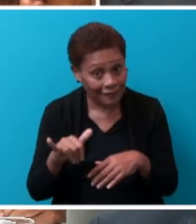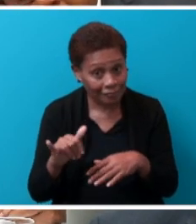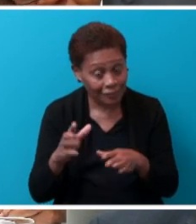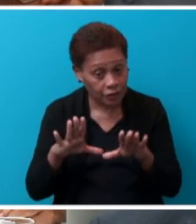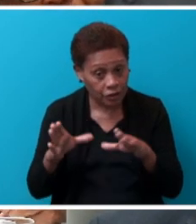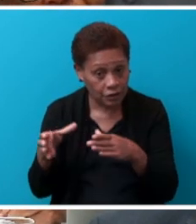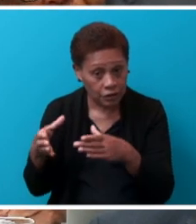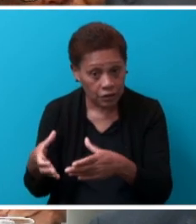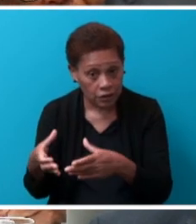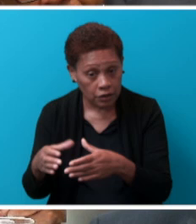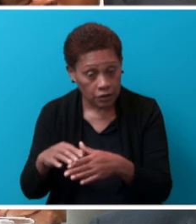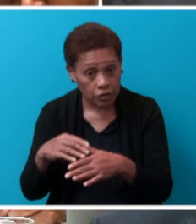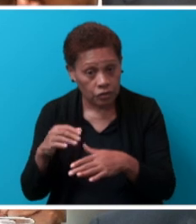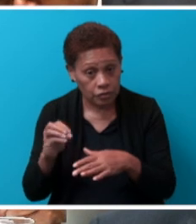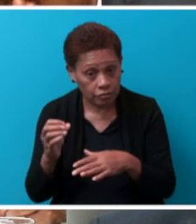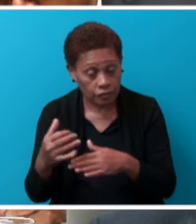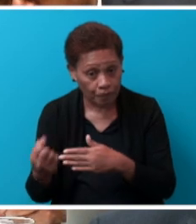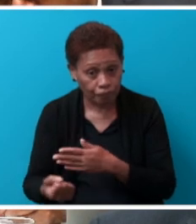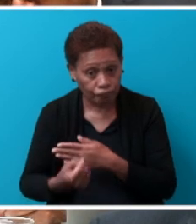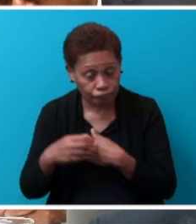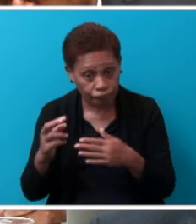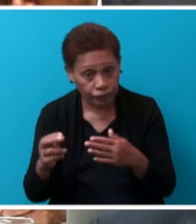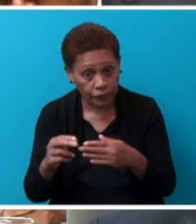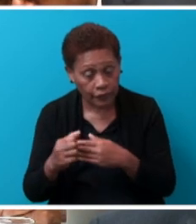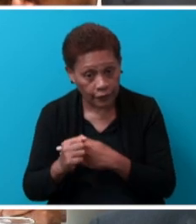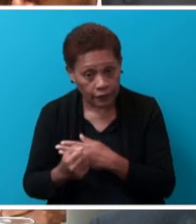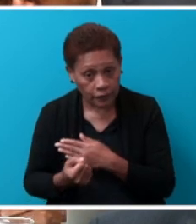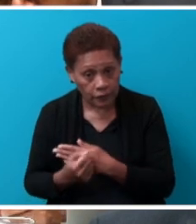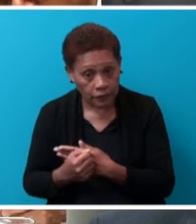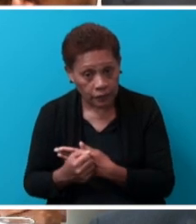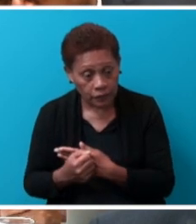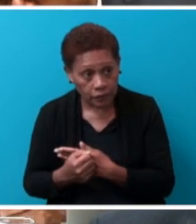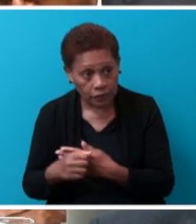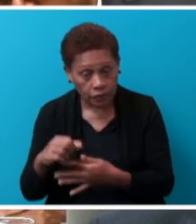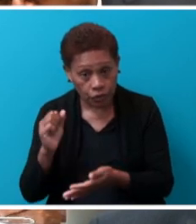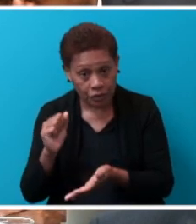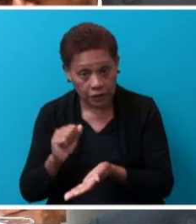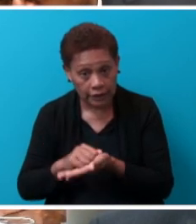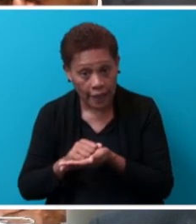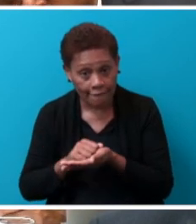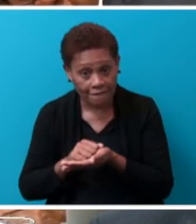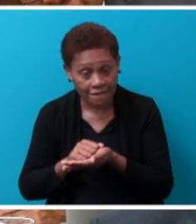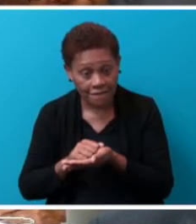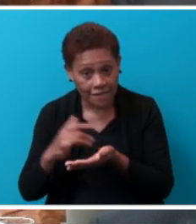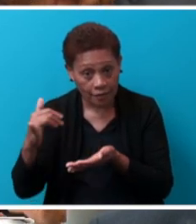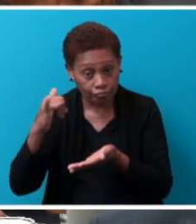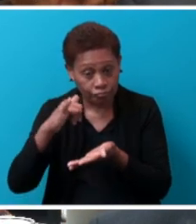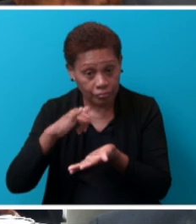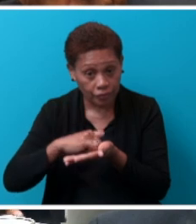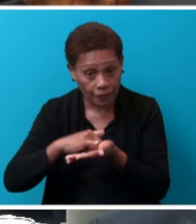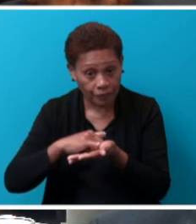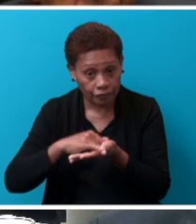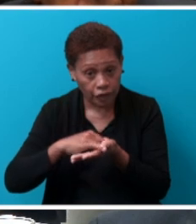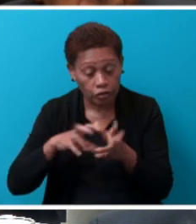is to create a safe, efficient, and sustainable air transport link that complements sea connectivity and supports the long-term growth of